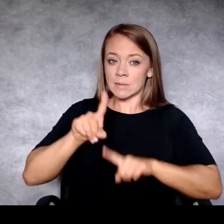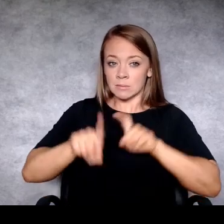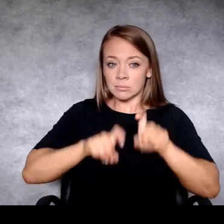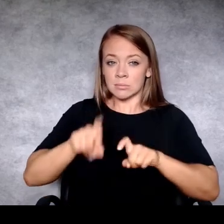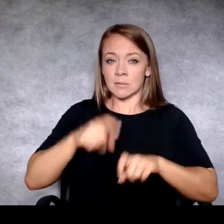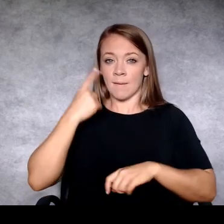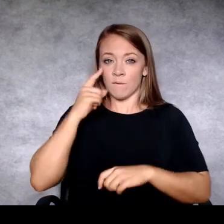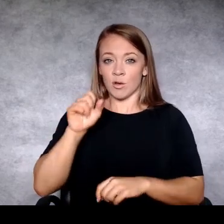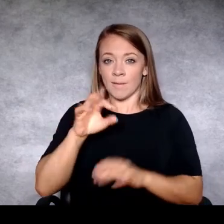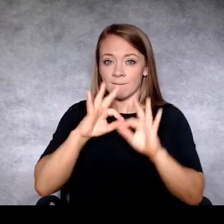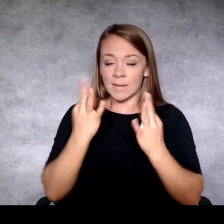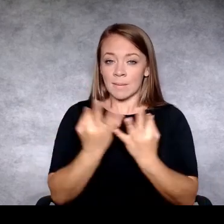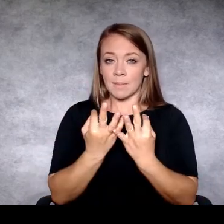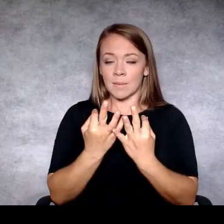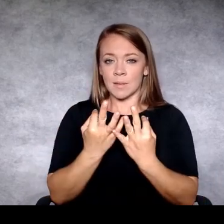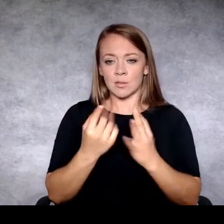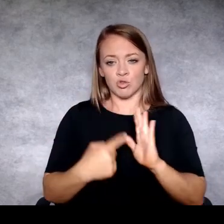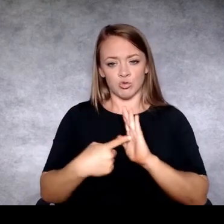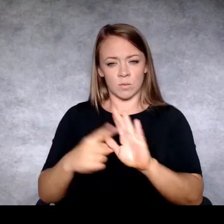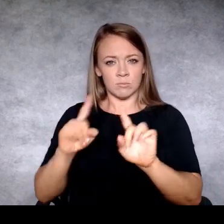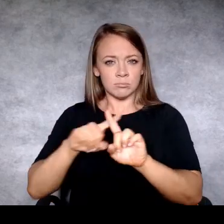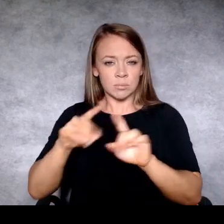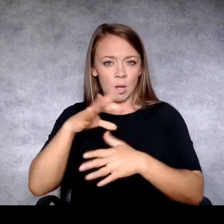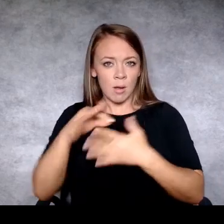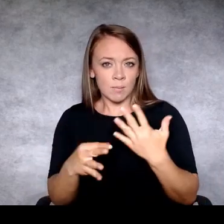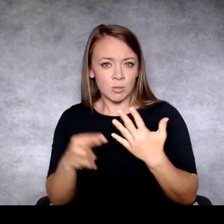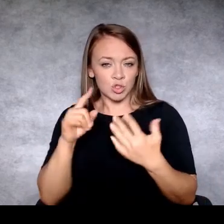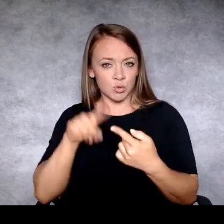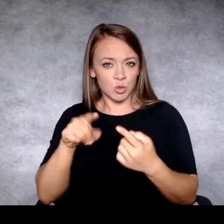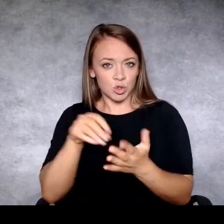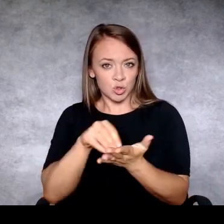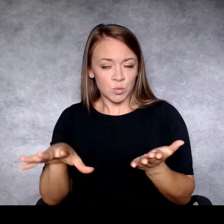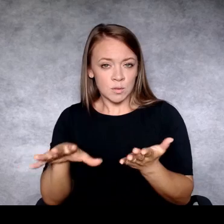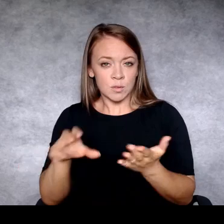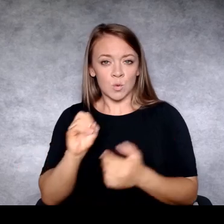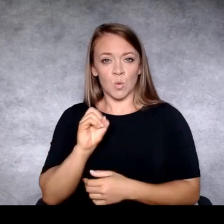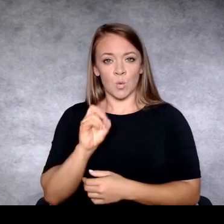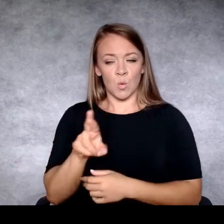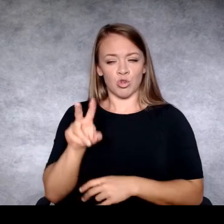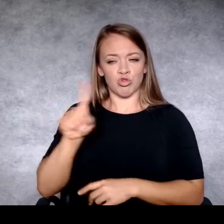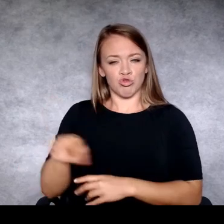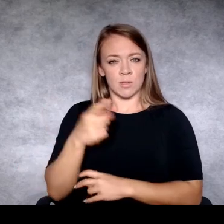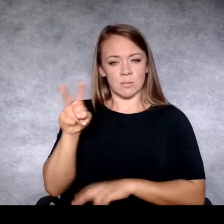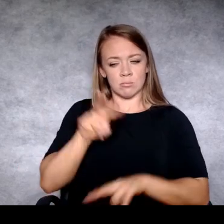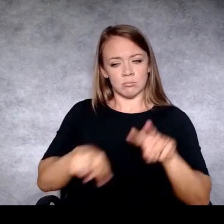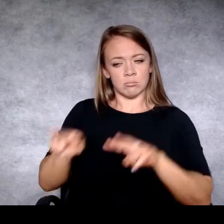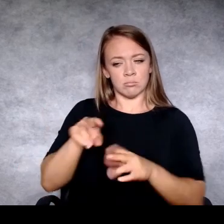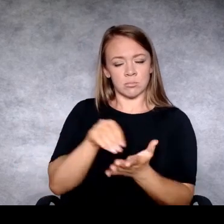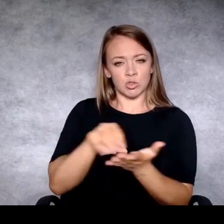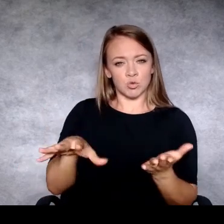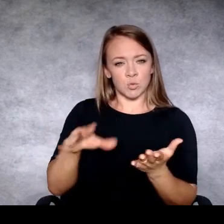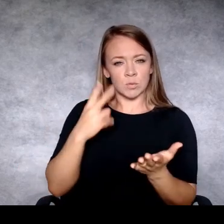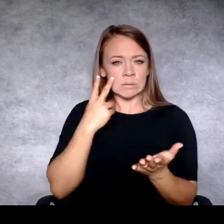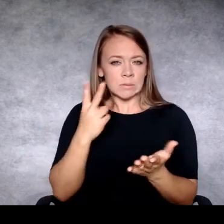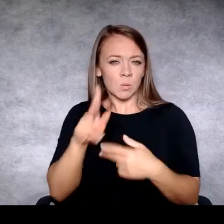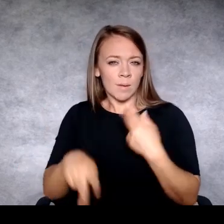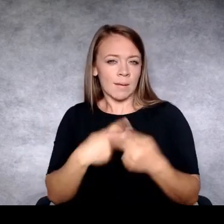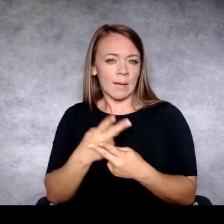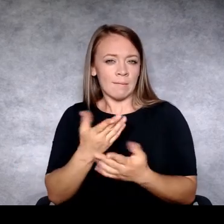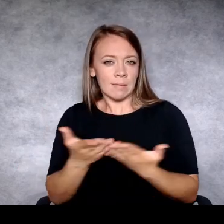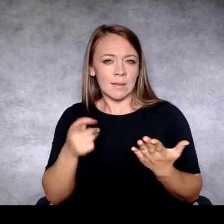families, presenting a menu of choice items to the student, or through informal observation of the student to see what items